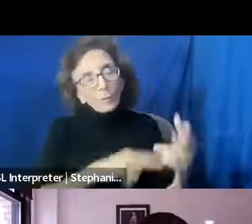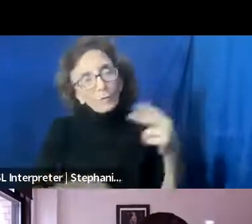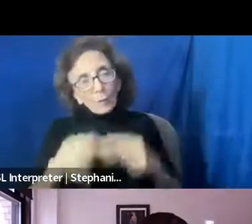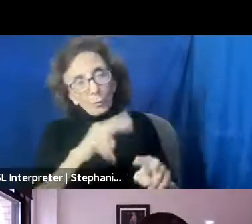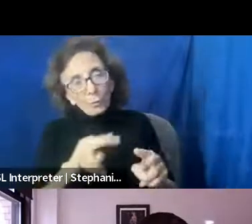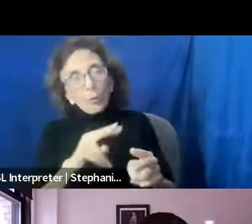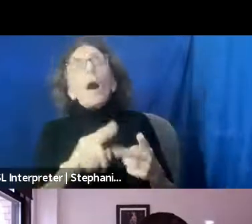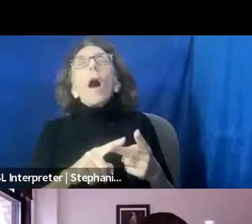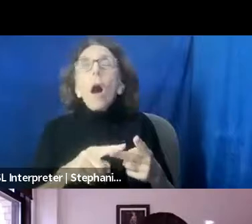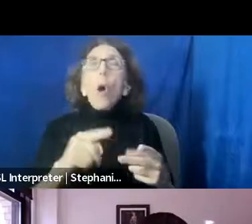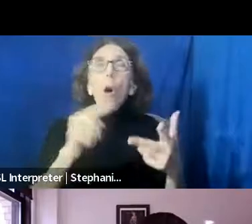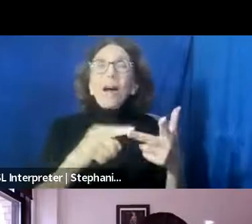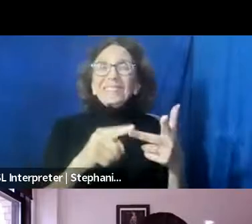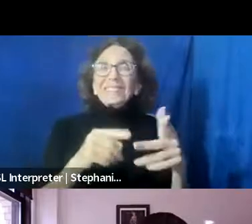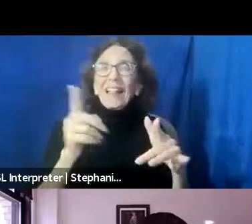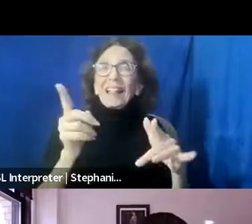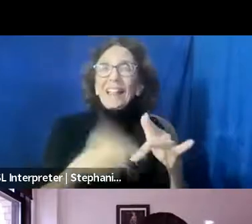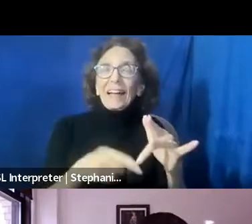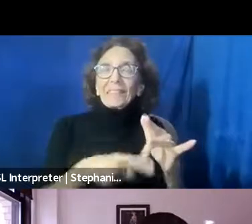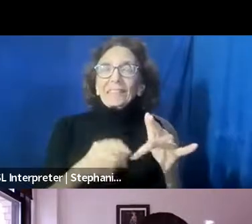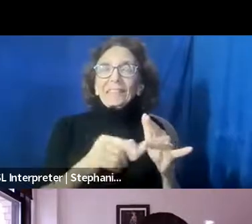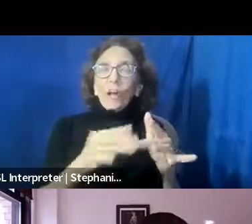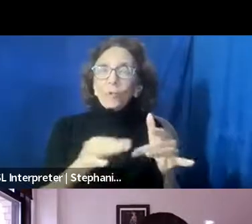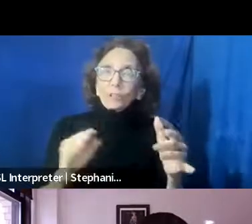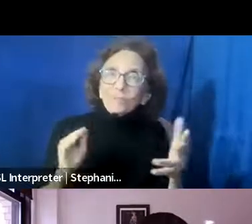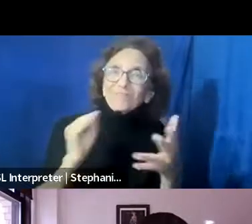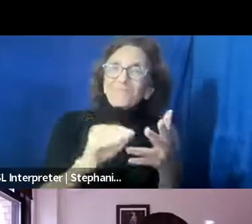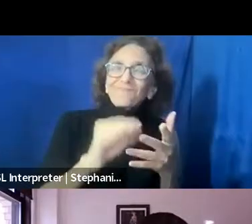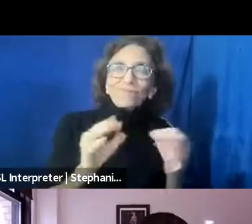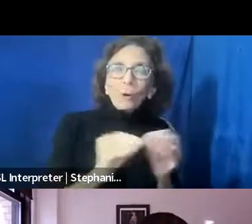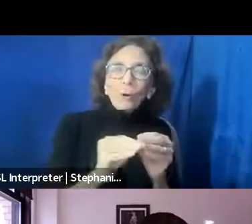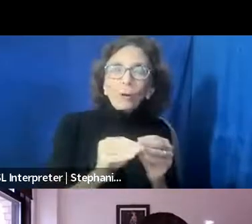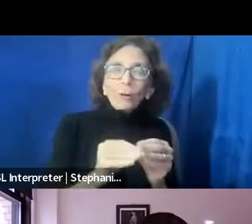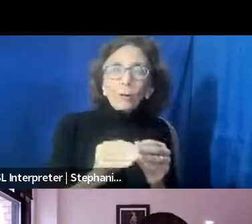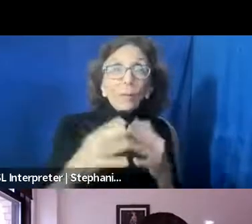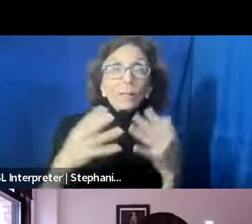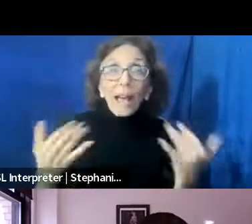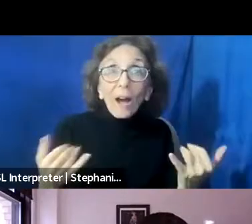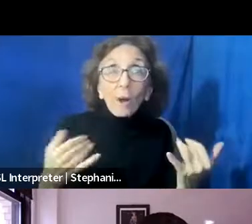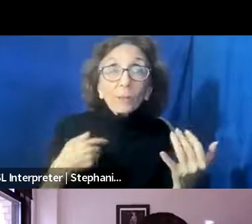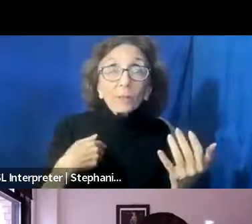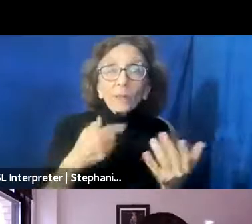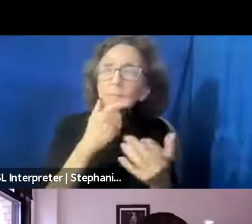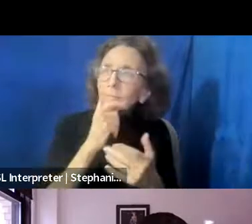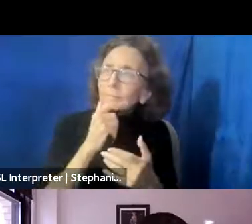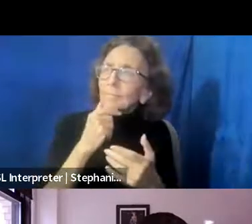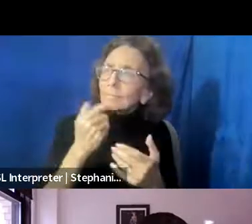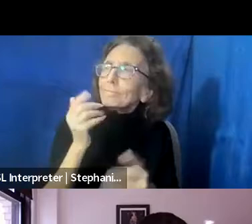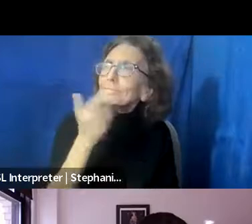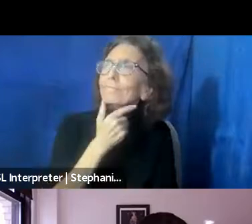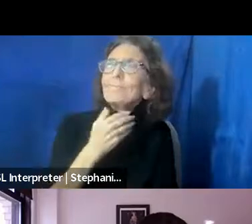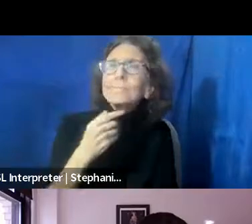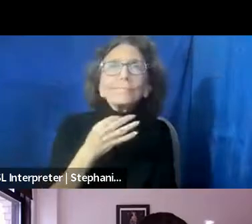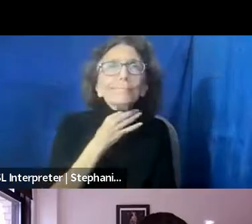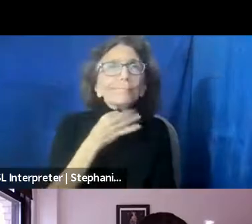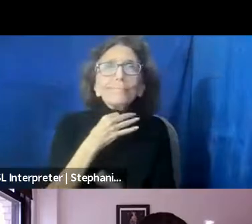do more of, and is now more a little like, who knows? The other thing I would like to introduce as a